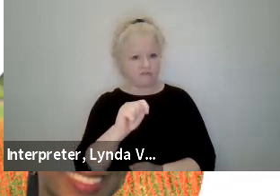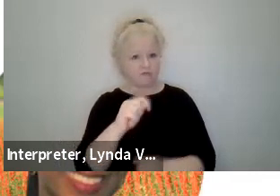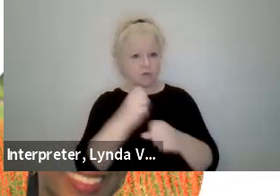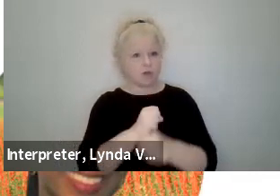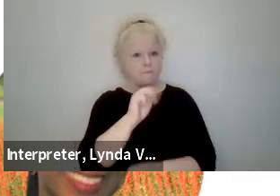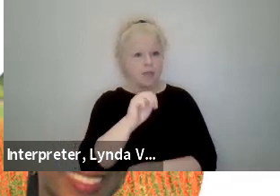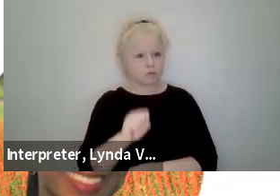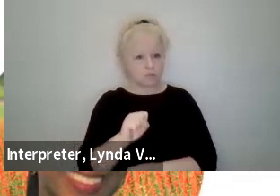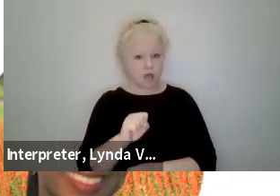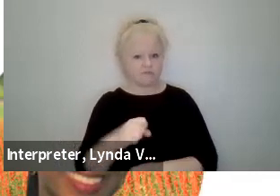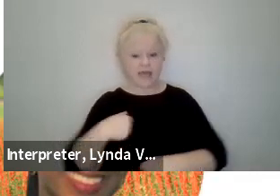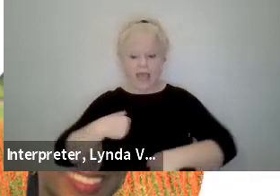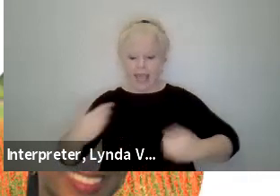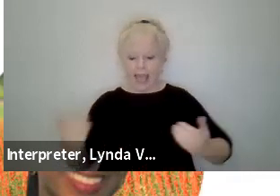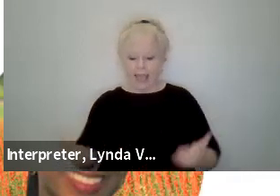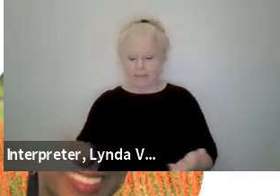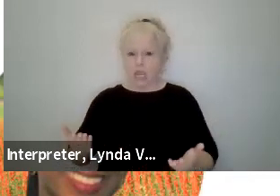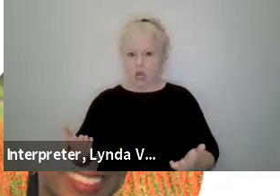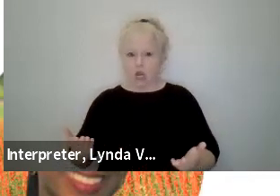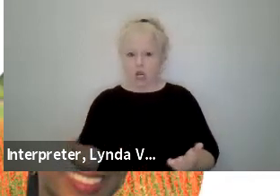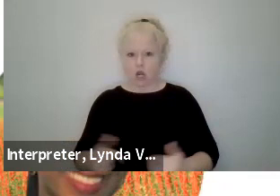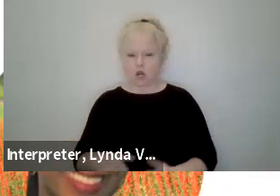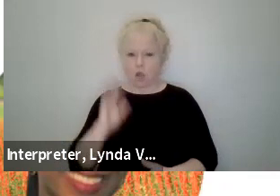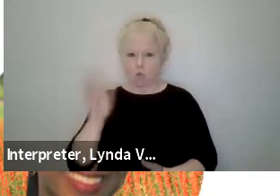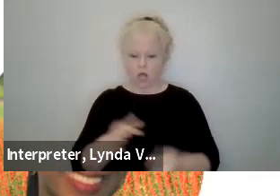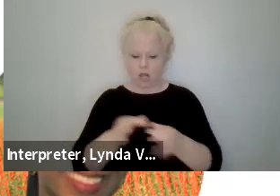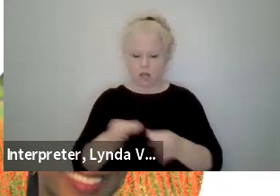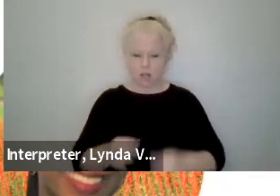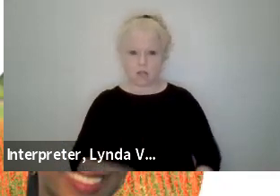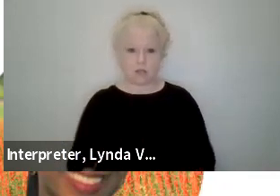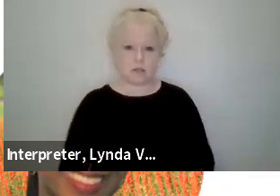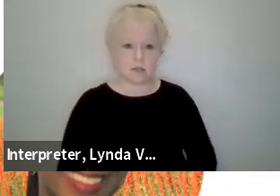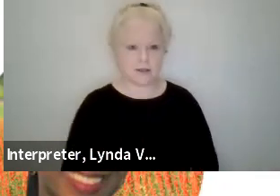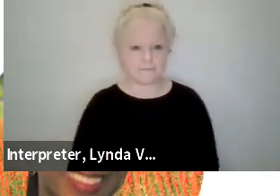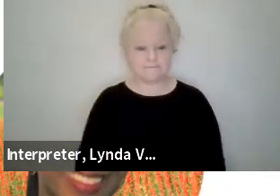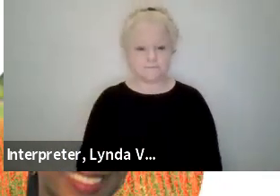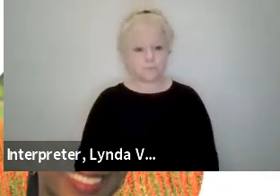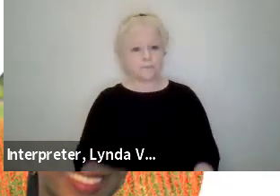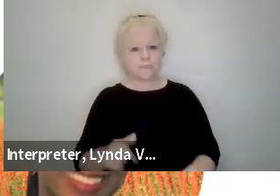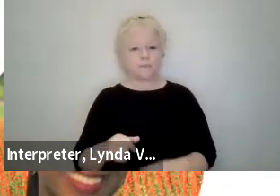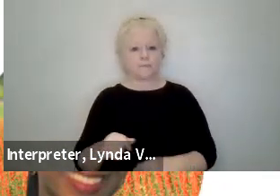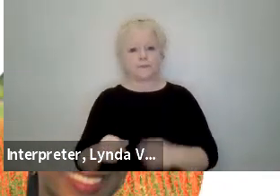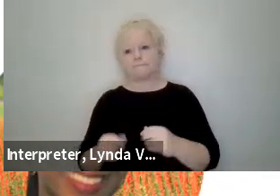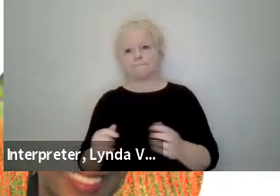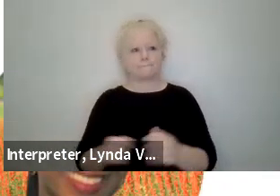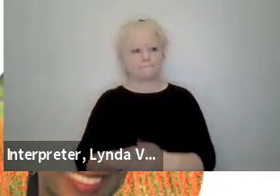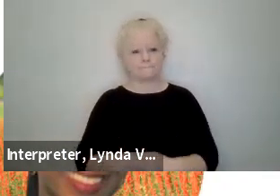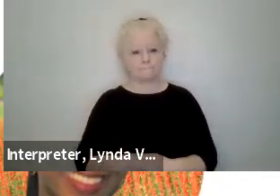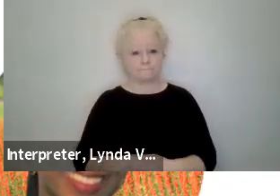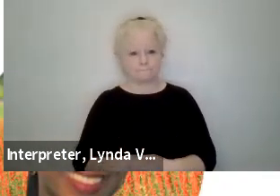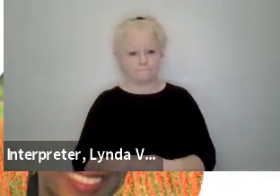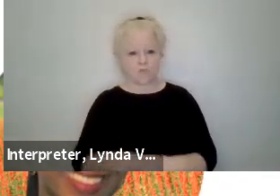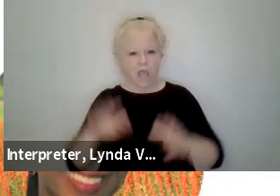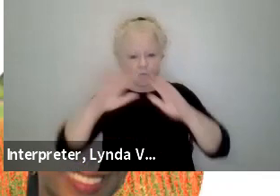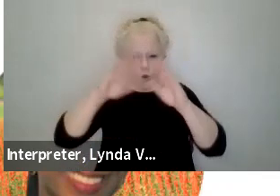in fact here, and I will do just that. What I'll do is maybe kind of give you a 30,000 foot